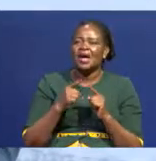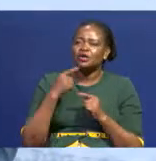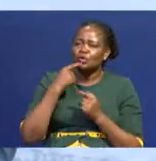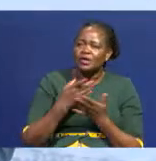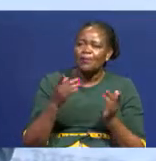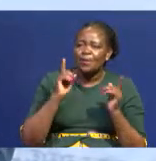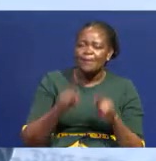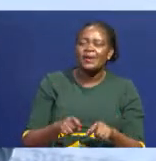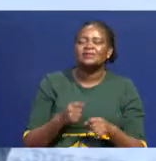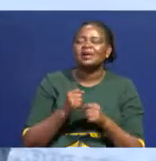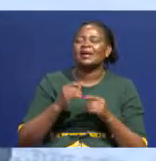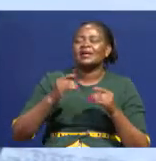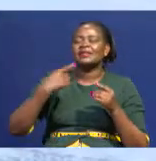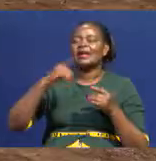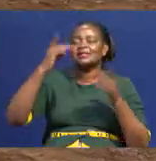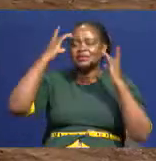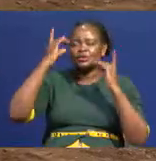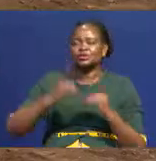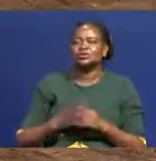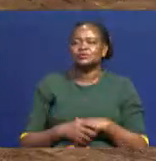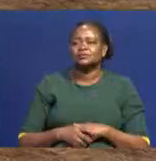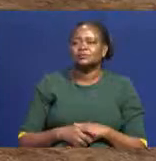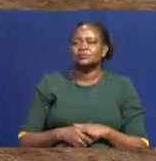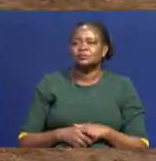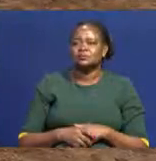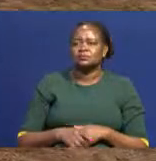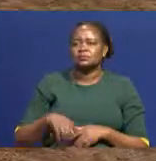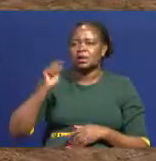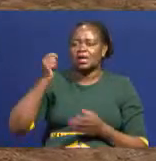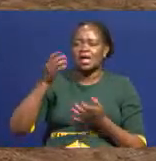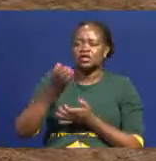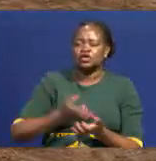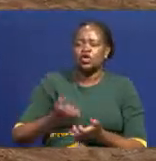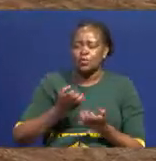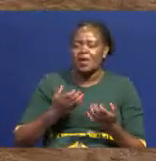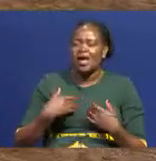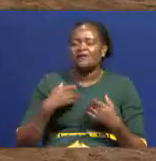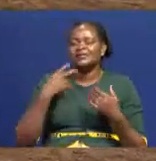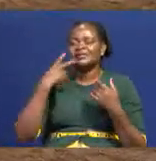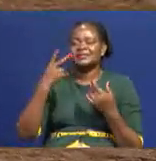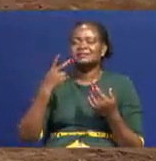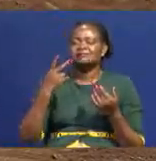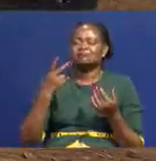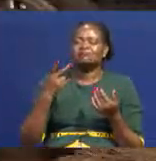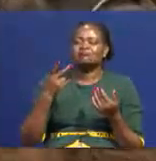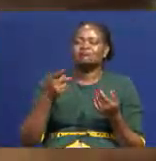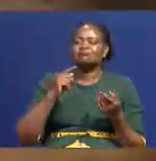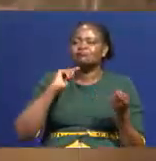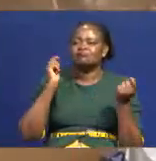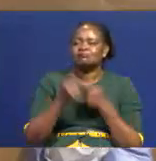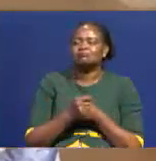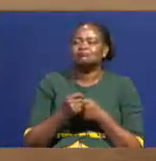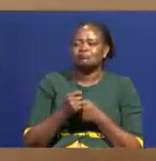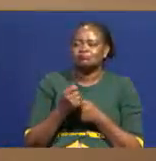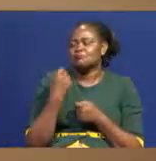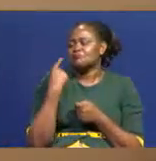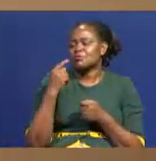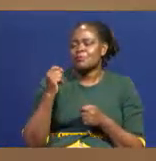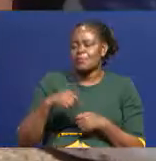niliwaambia we must make the right decisions. Kenya's economy has witnessed a remarkable turnaround in recent